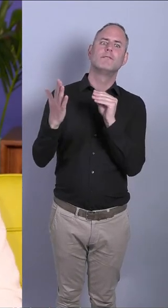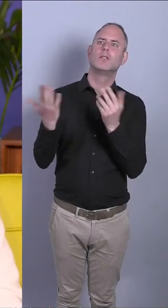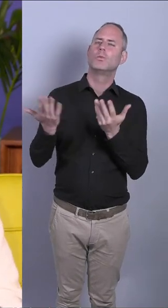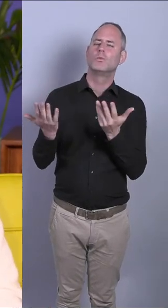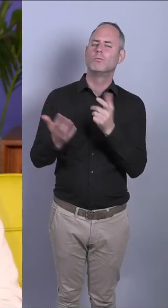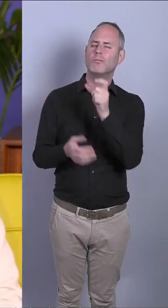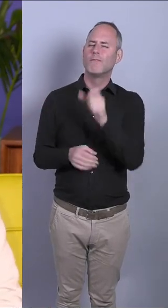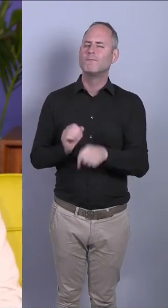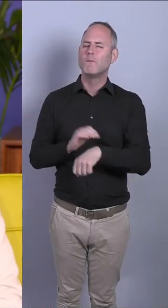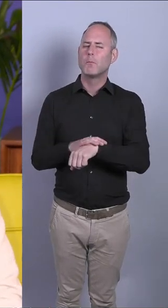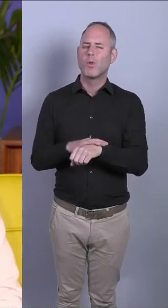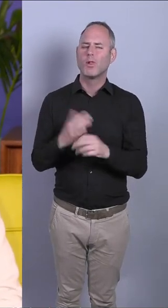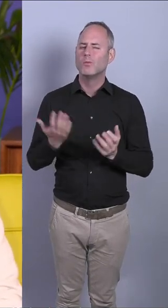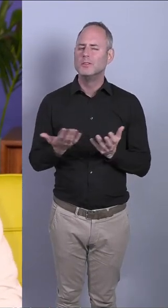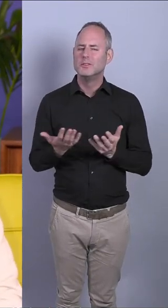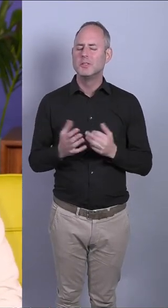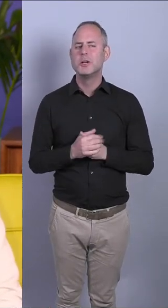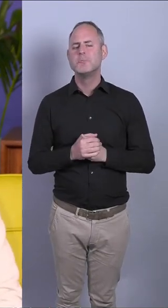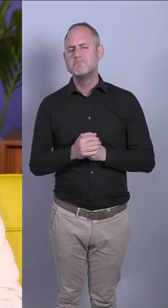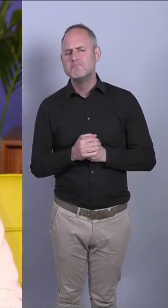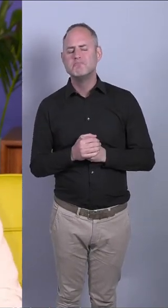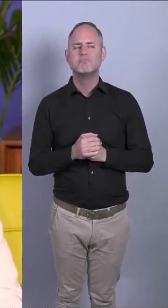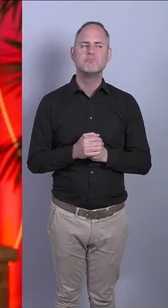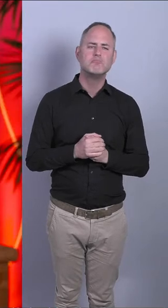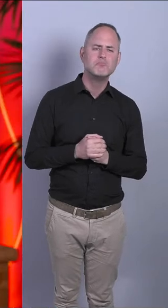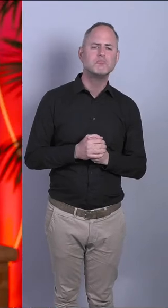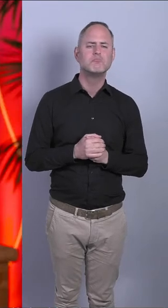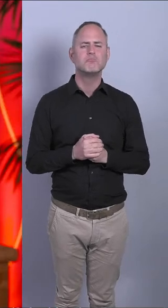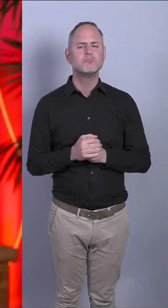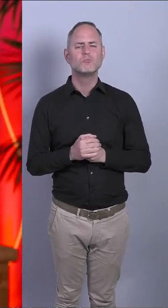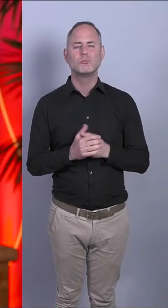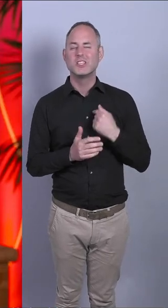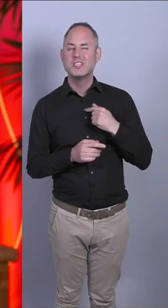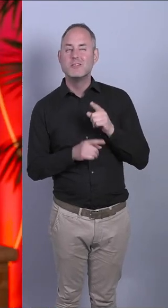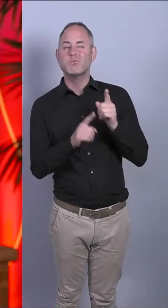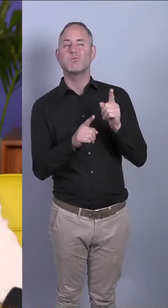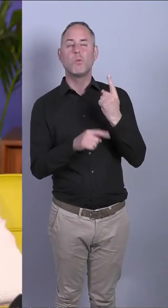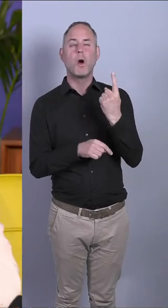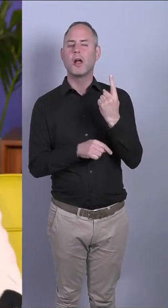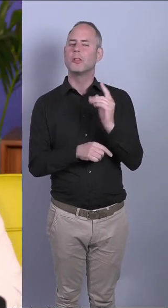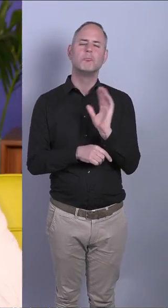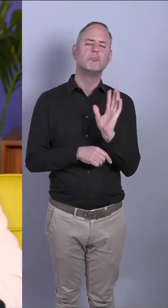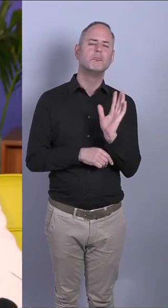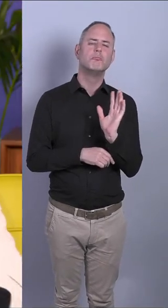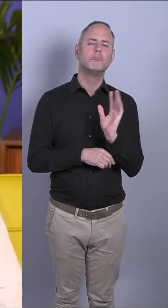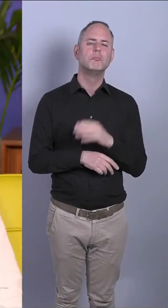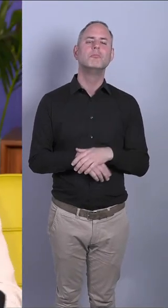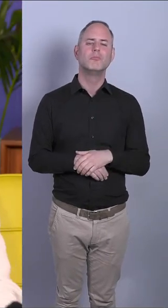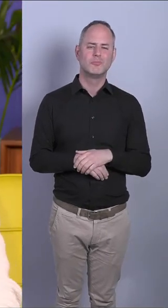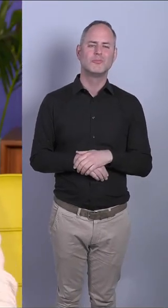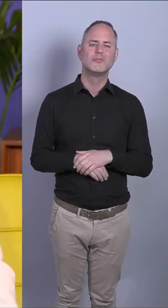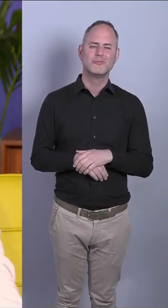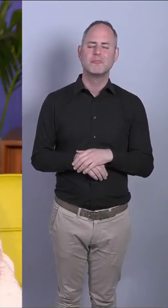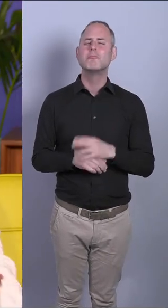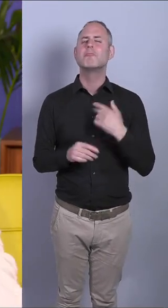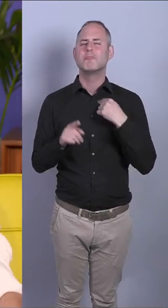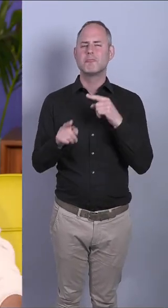looking up to, maybe even for football? No, not really. How about you, Vincent? Yes, it's